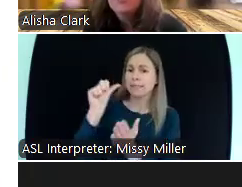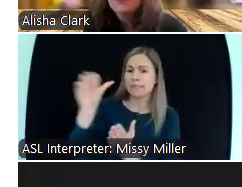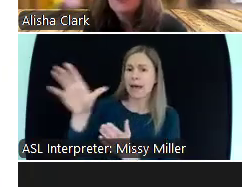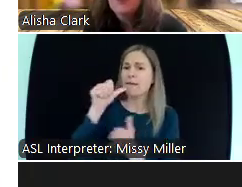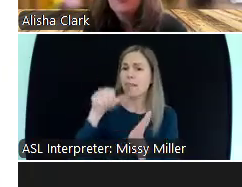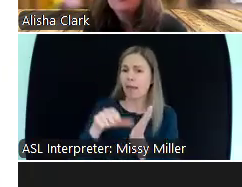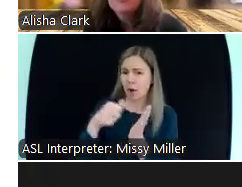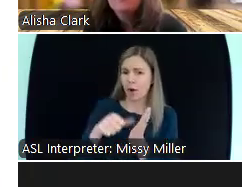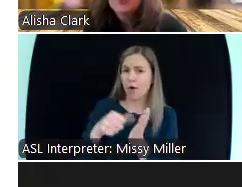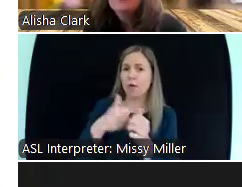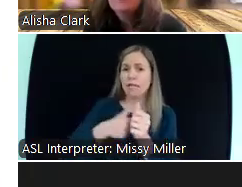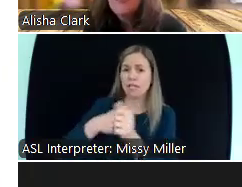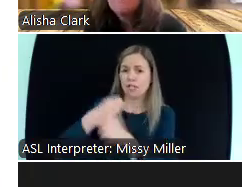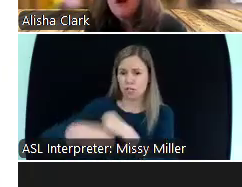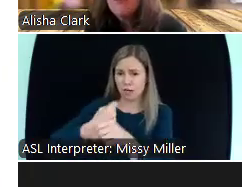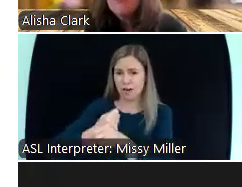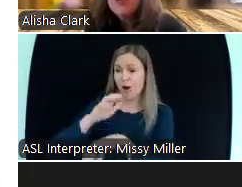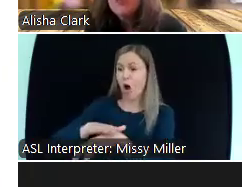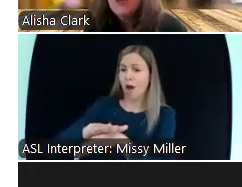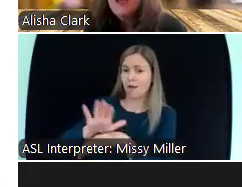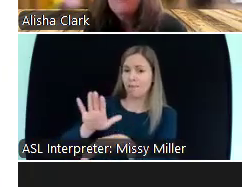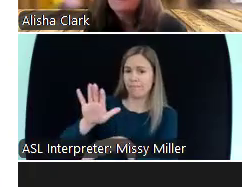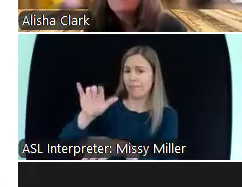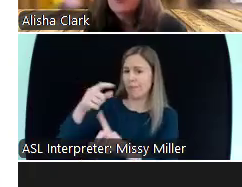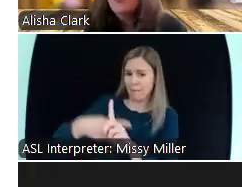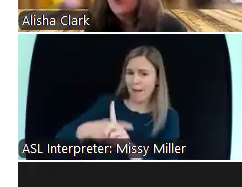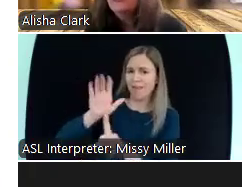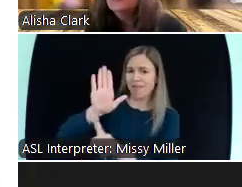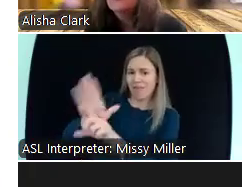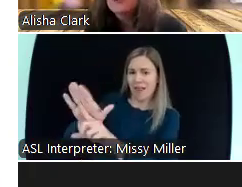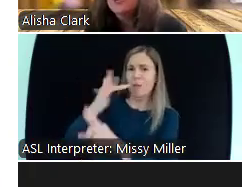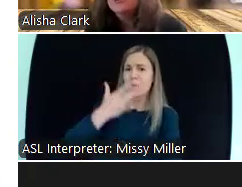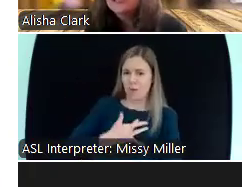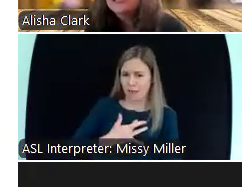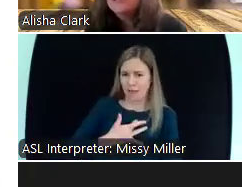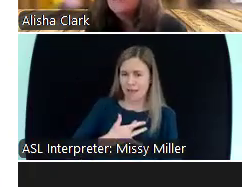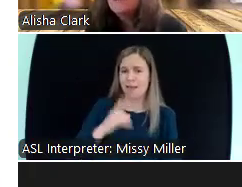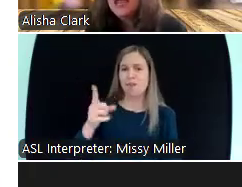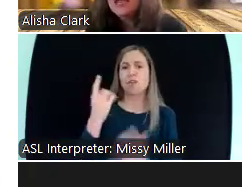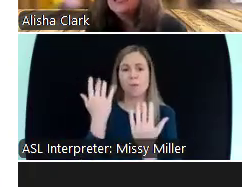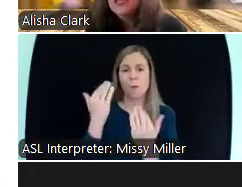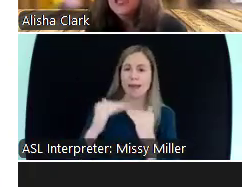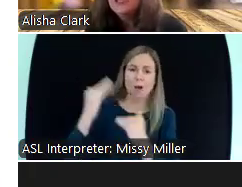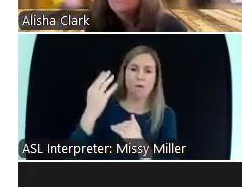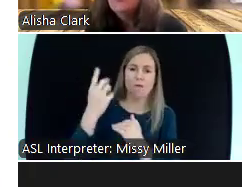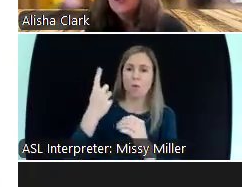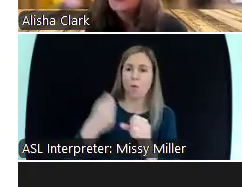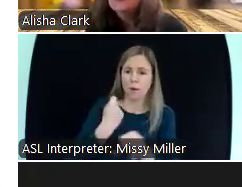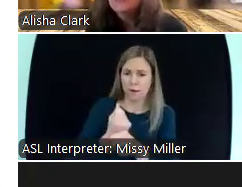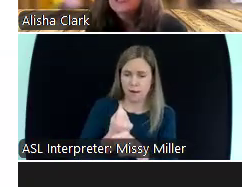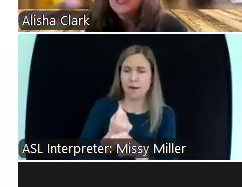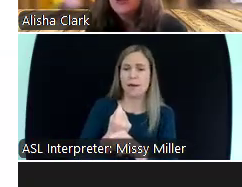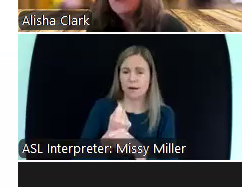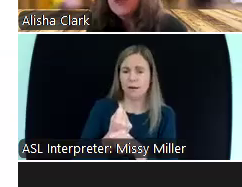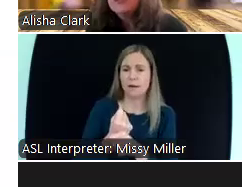every year on their date of birth that month. After they've been on the wait list for 365 days. If you want to